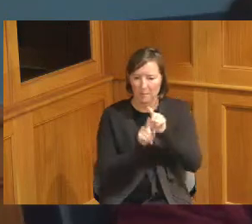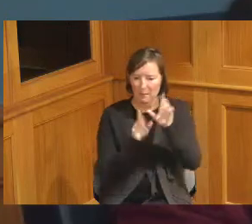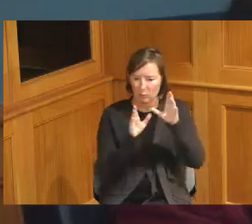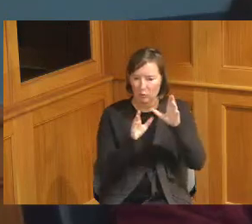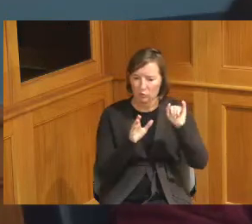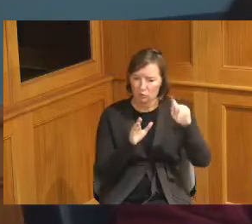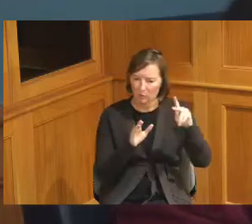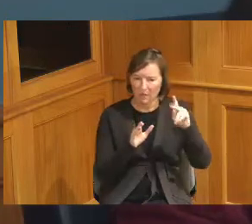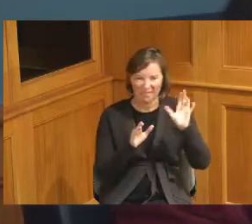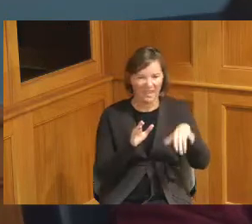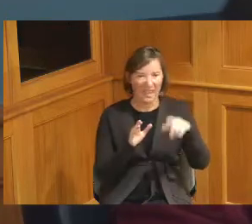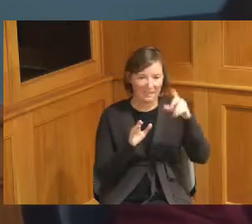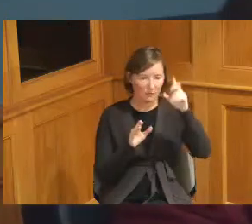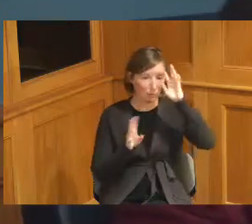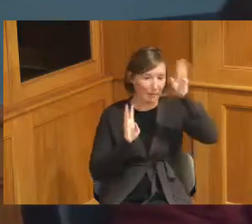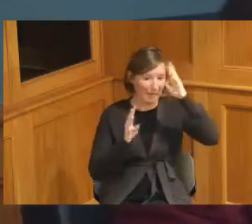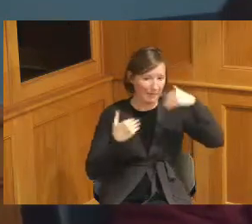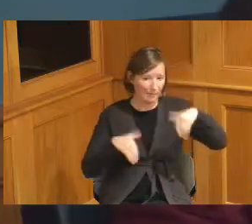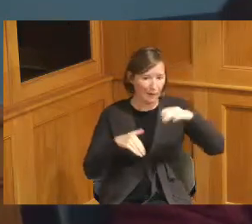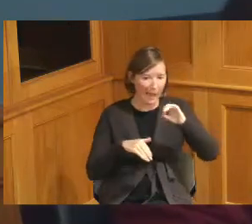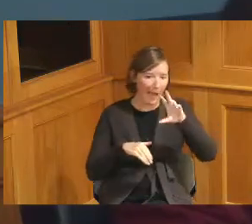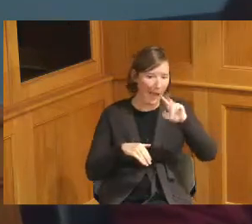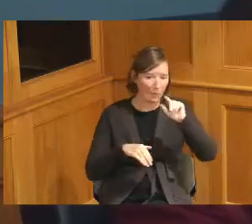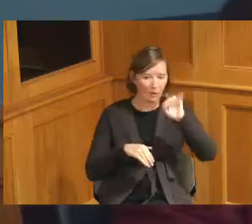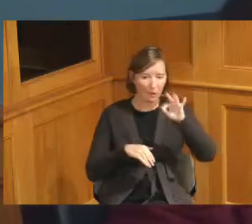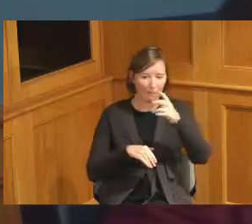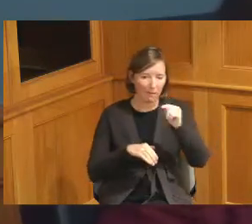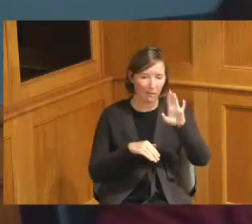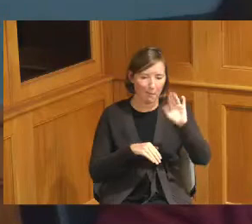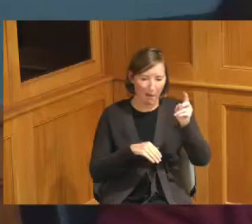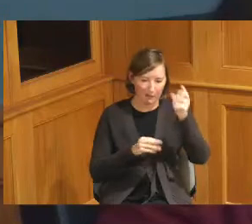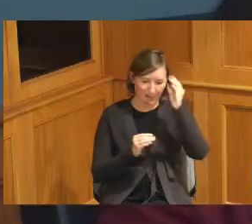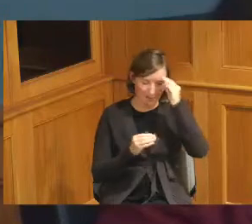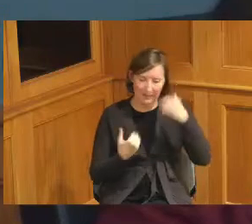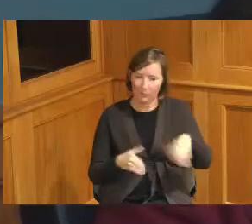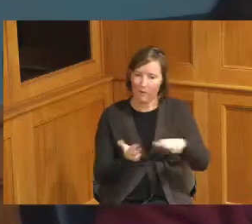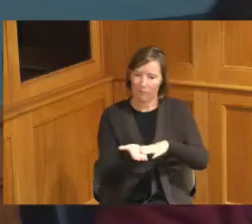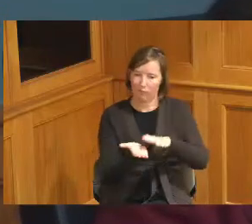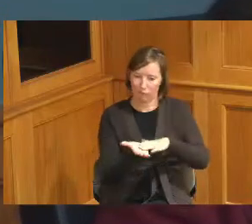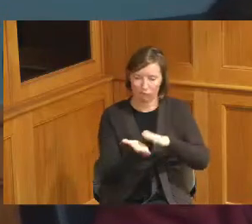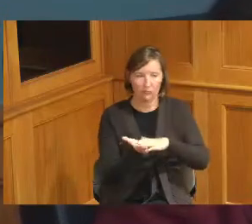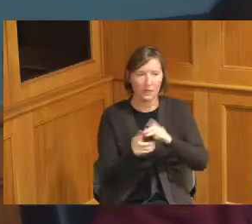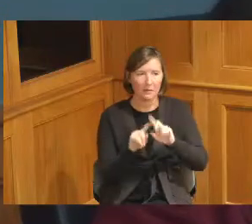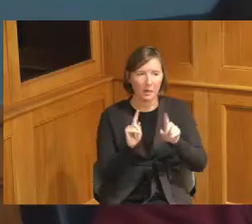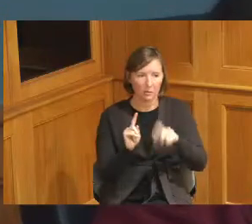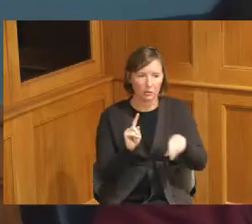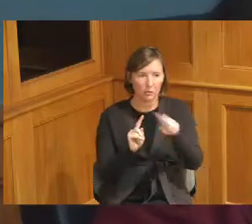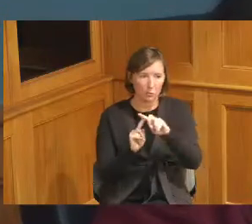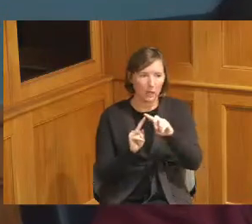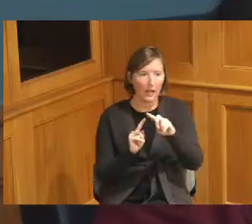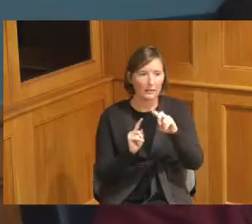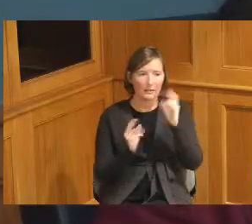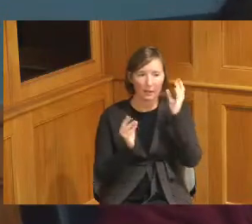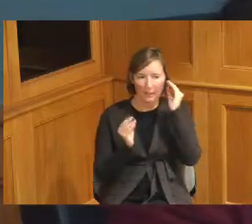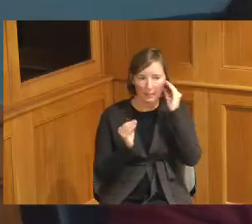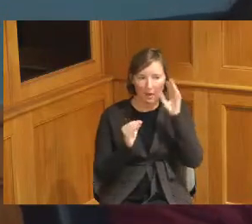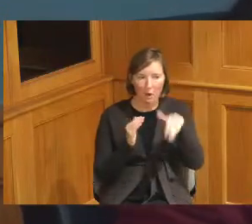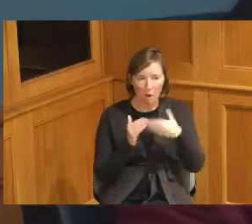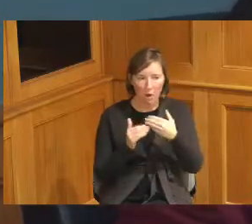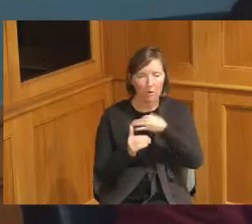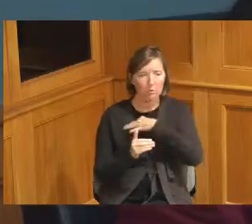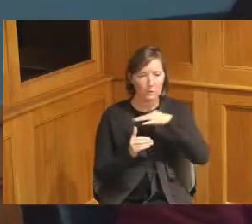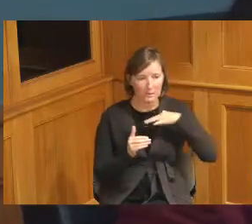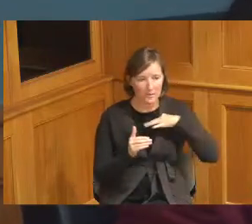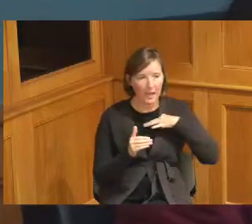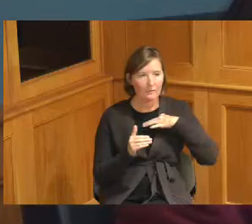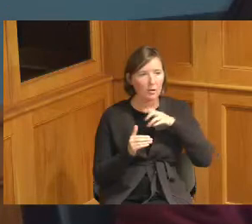and I will say, since you've come, because I wasn't here before then, but you guys and Sarah and all the ones that your staff that work